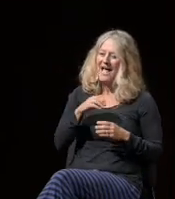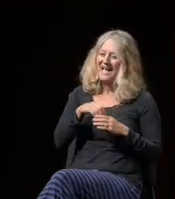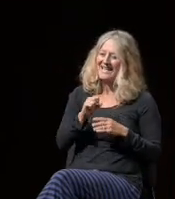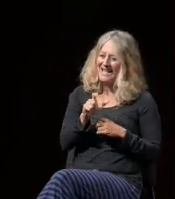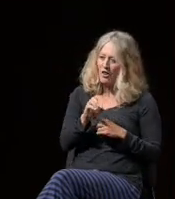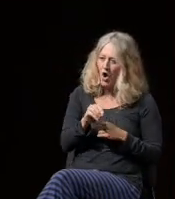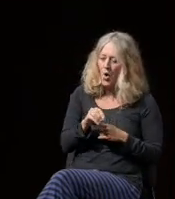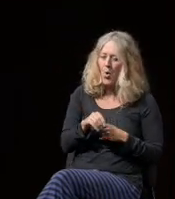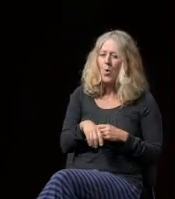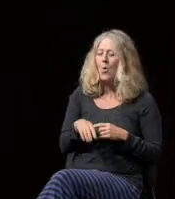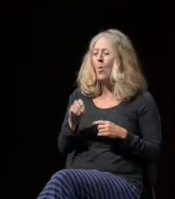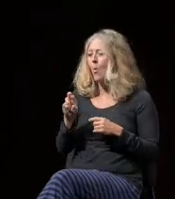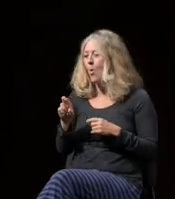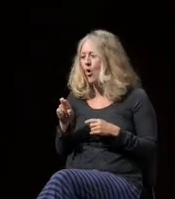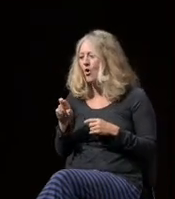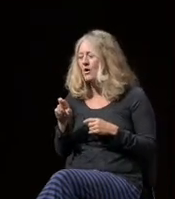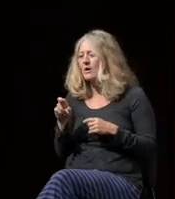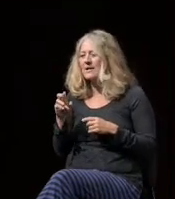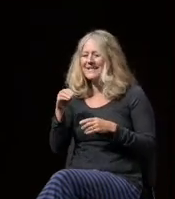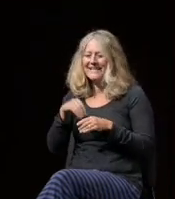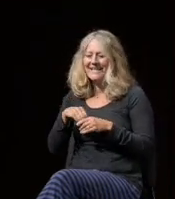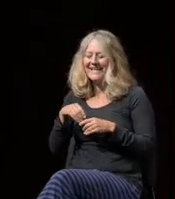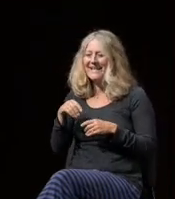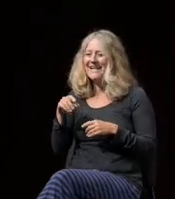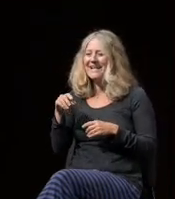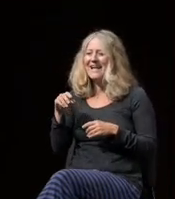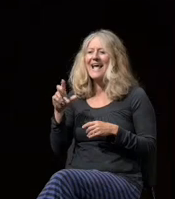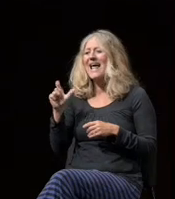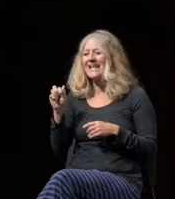Obispo or they apply whether they're in Lake County,